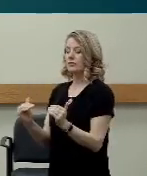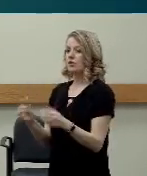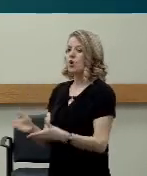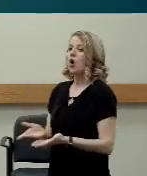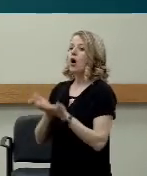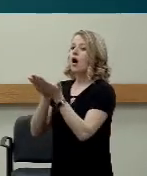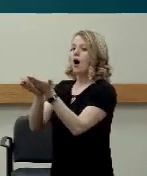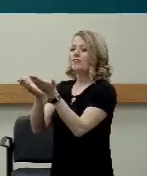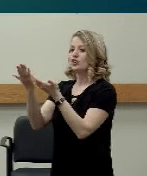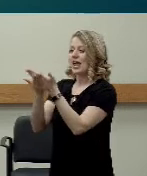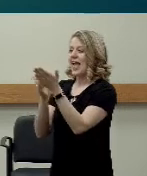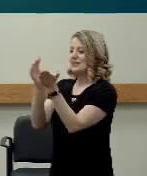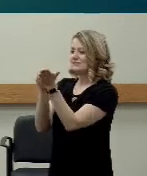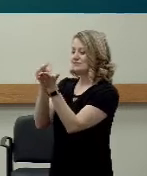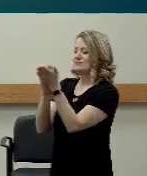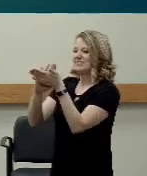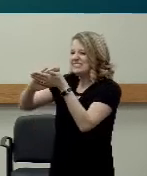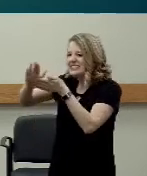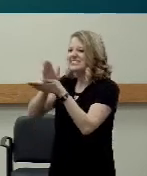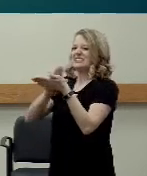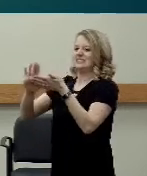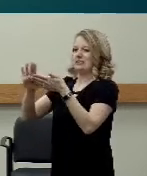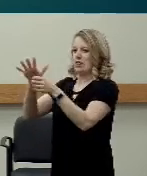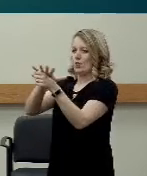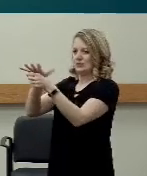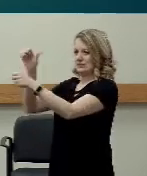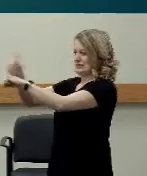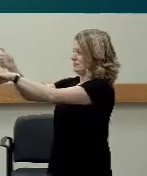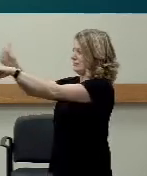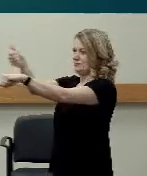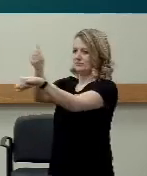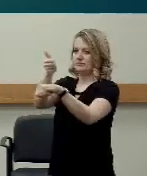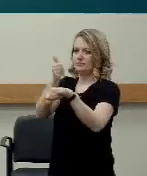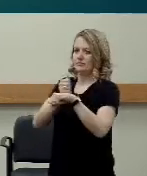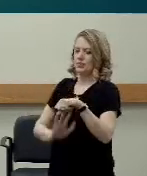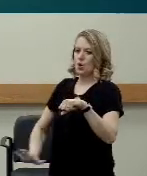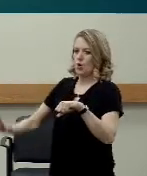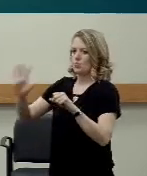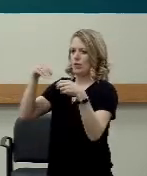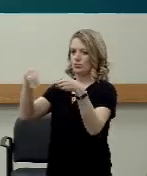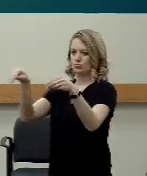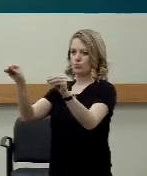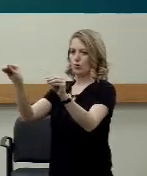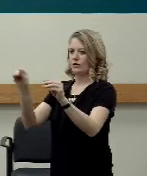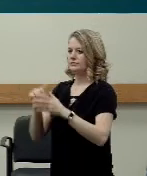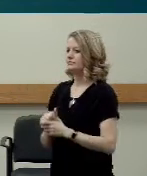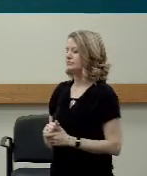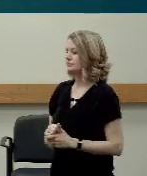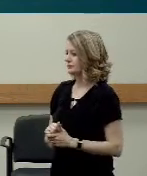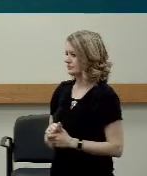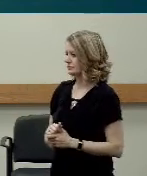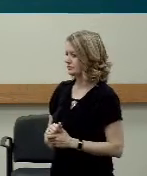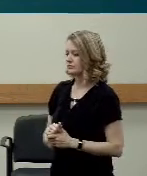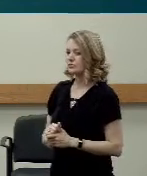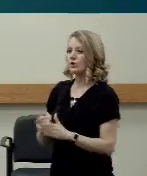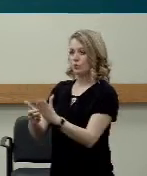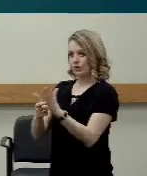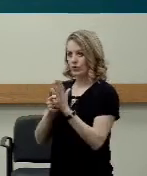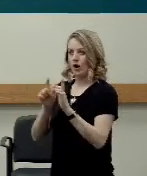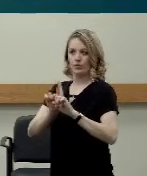sanitizer locations throughout retail and grocery stores readily available for public use. Requires social